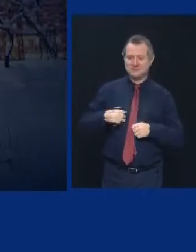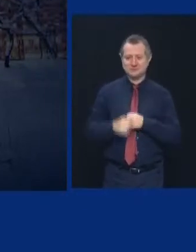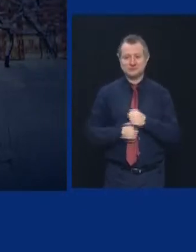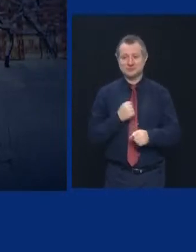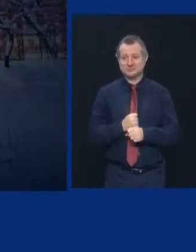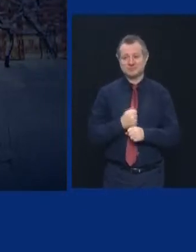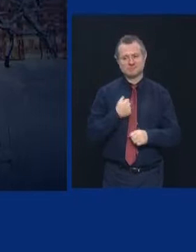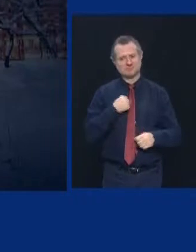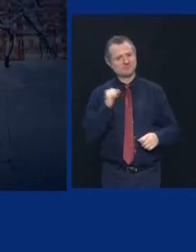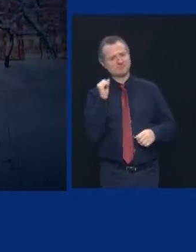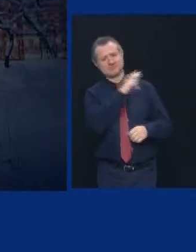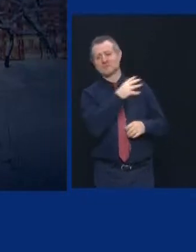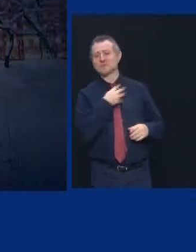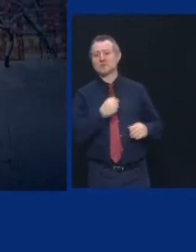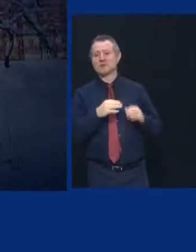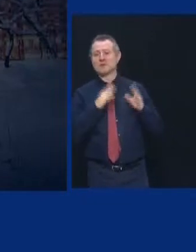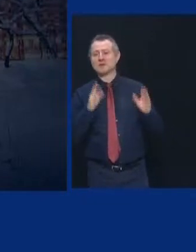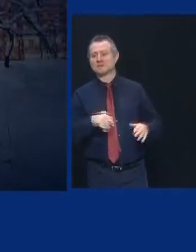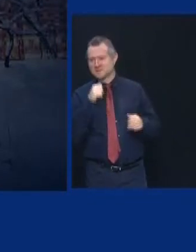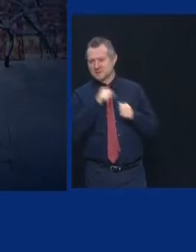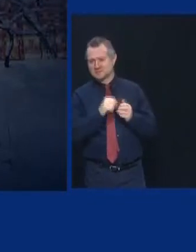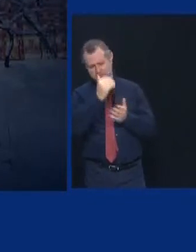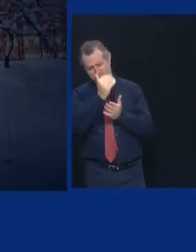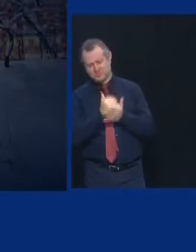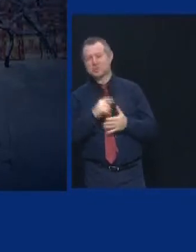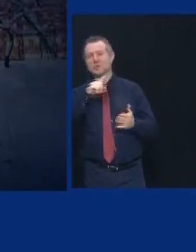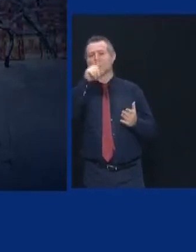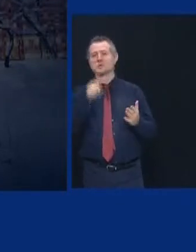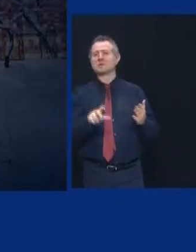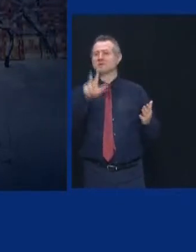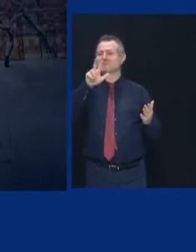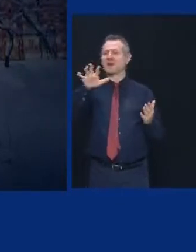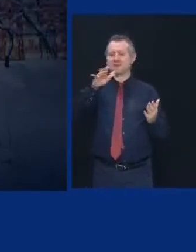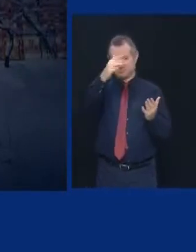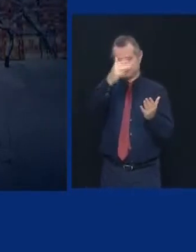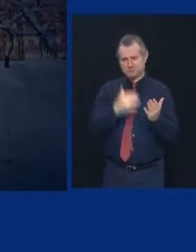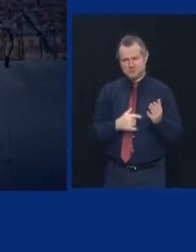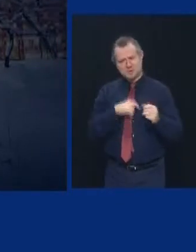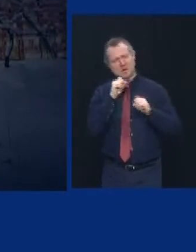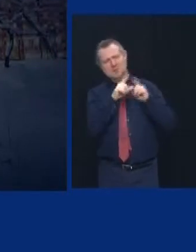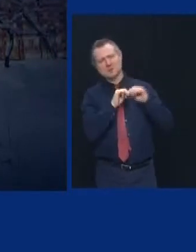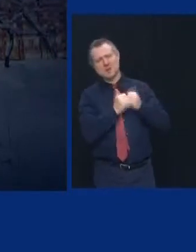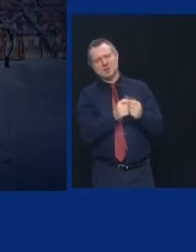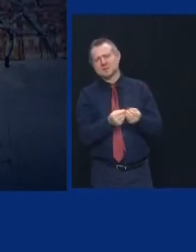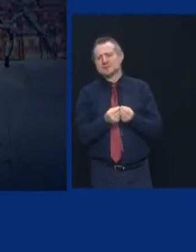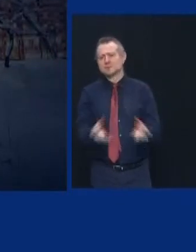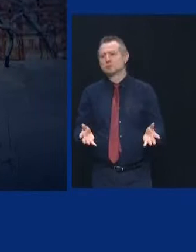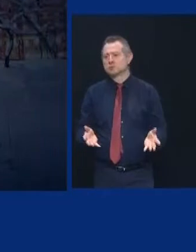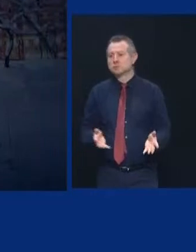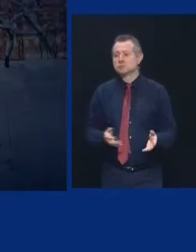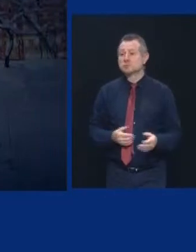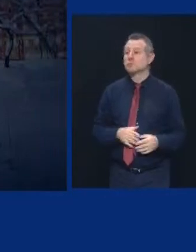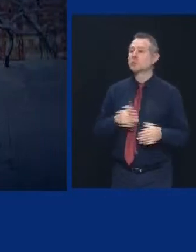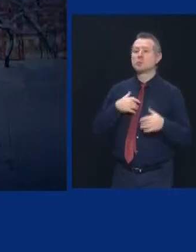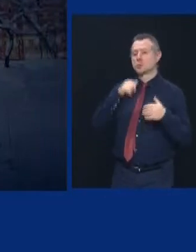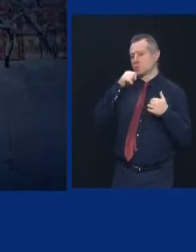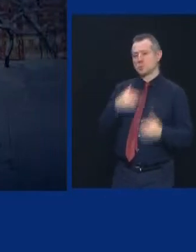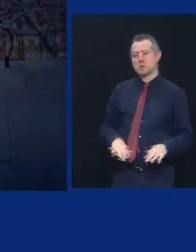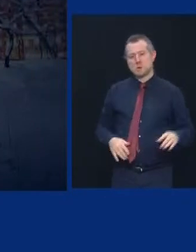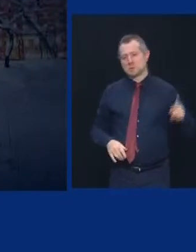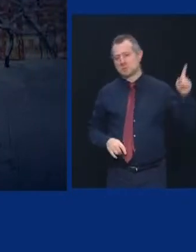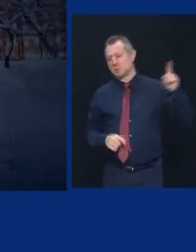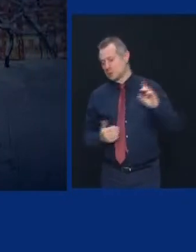is this supposed to work. So it's not the redux of the debacle that